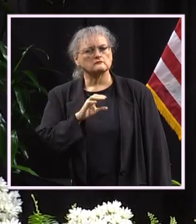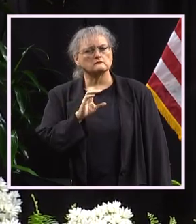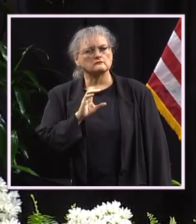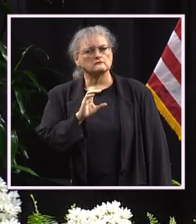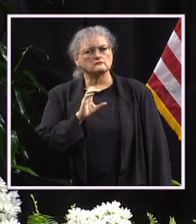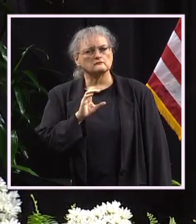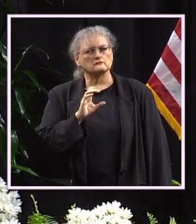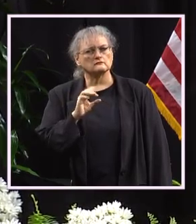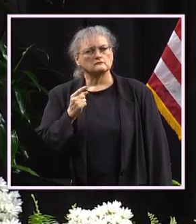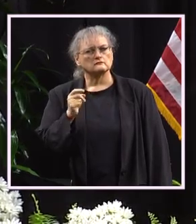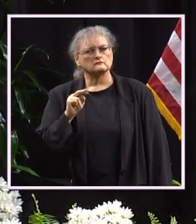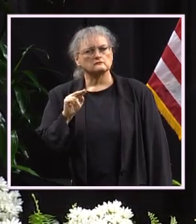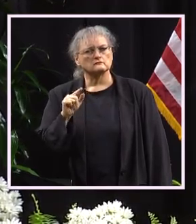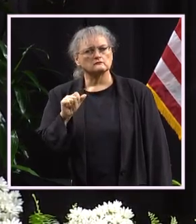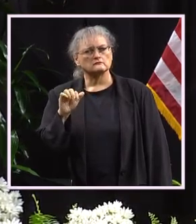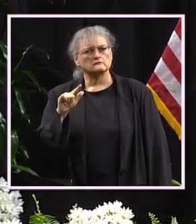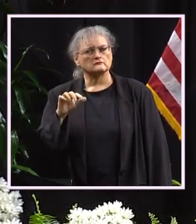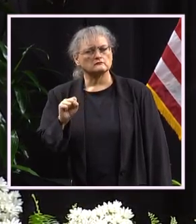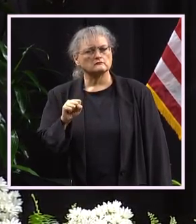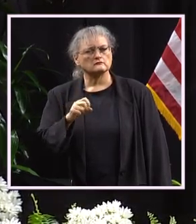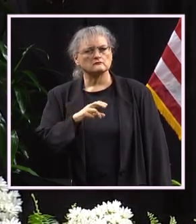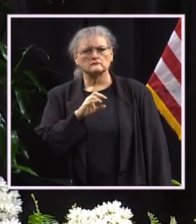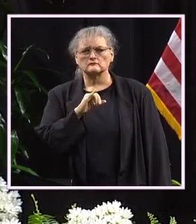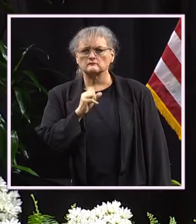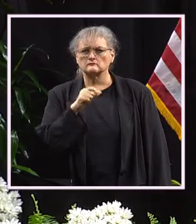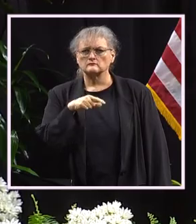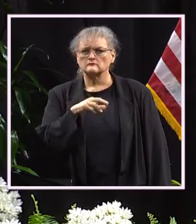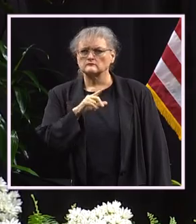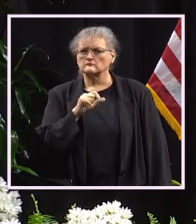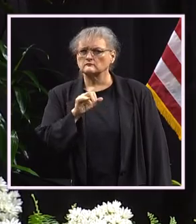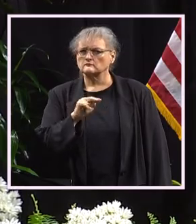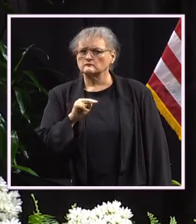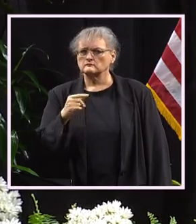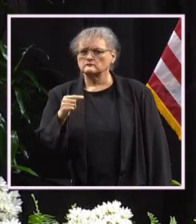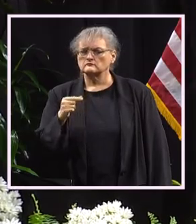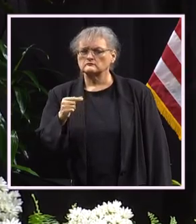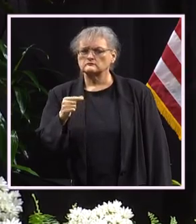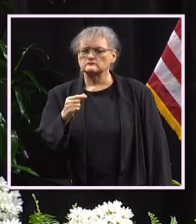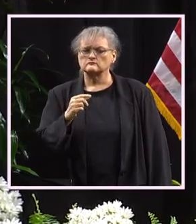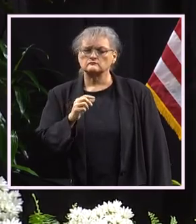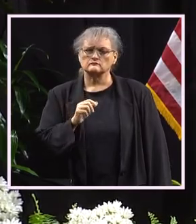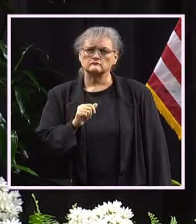magna cum laude. Jacqueline Amaris Gomez, magna cum laude.